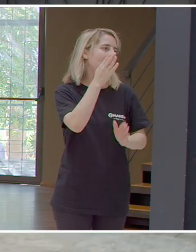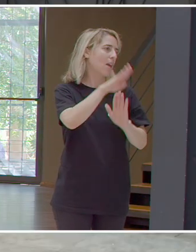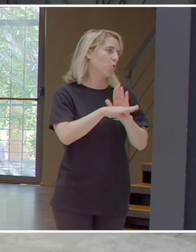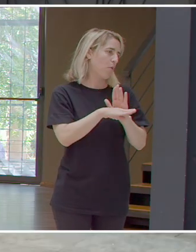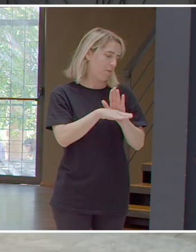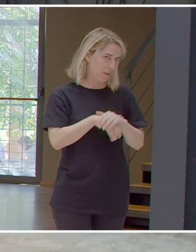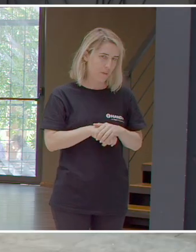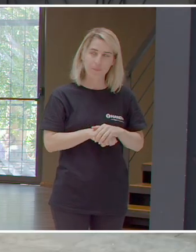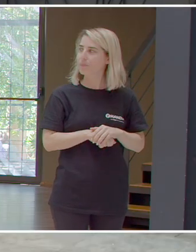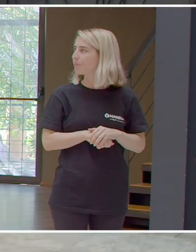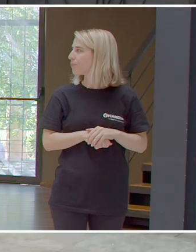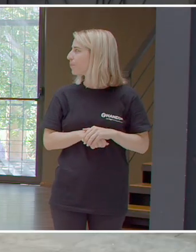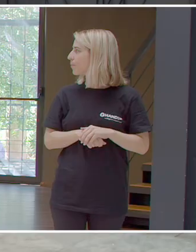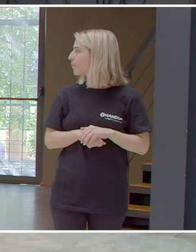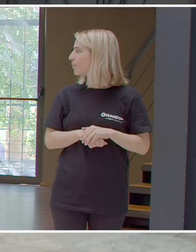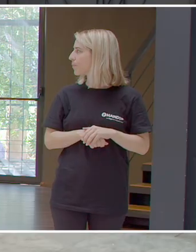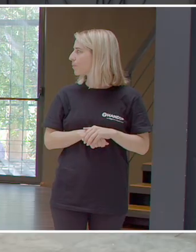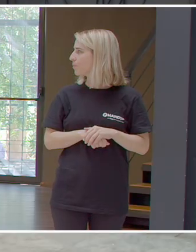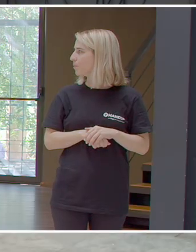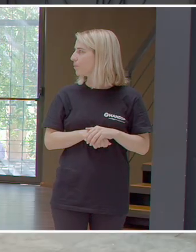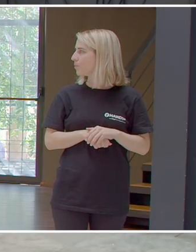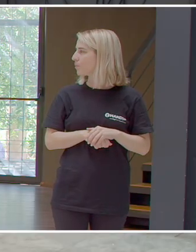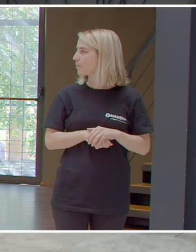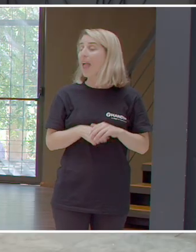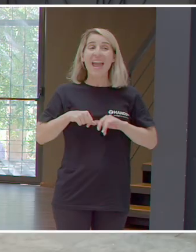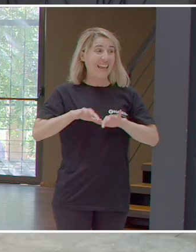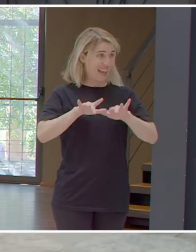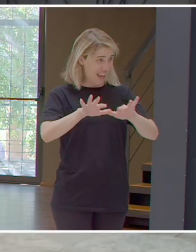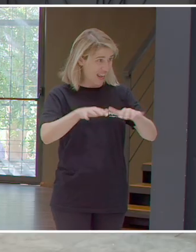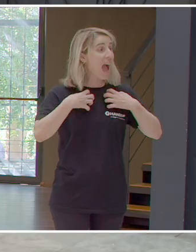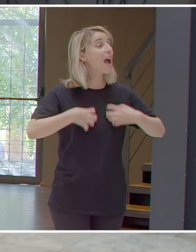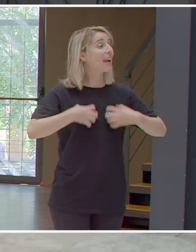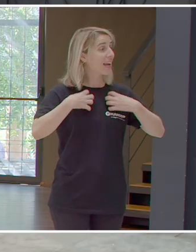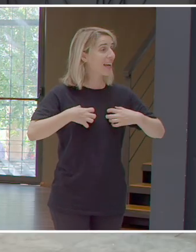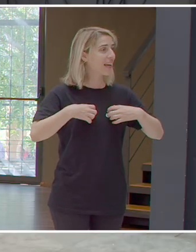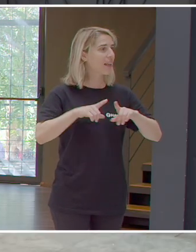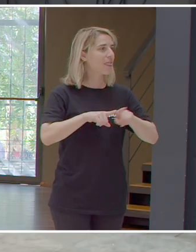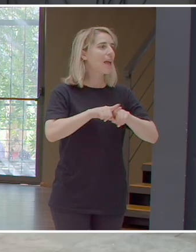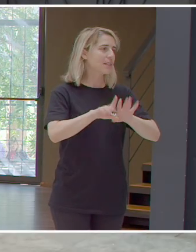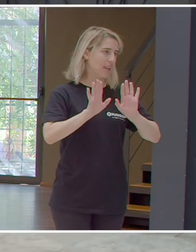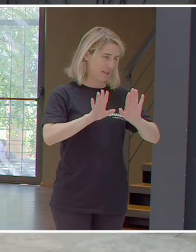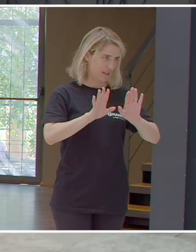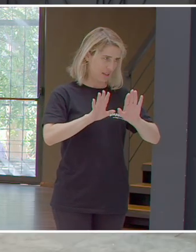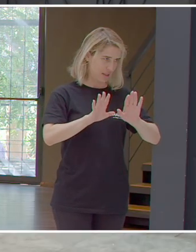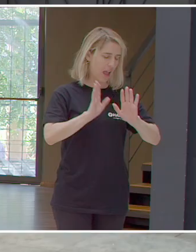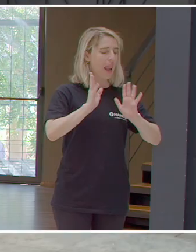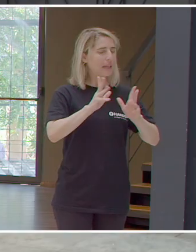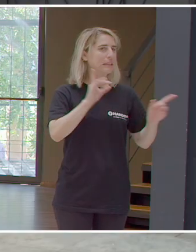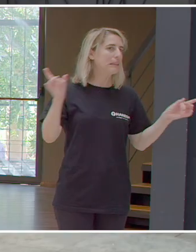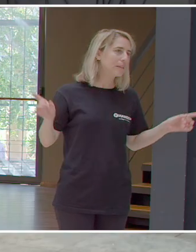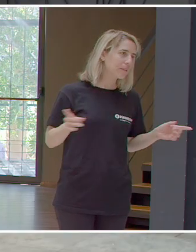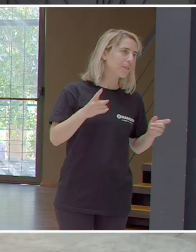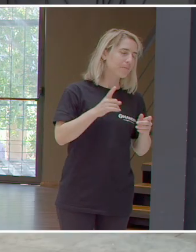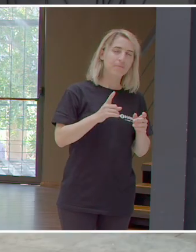diet related here, but it can be. So also lung cancer can be diet related. With